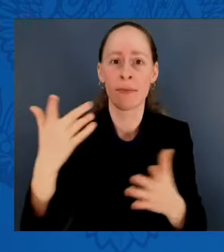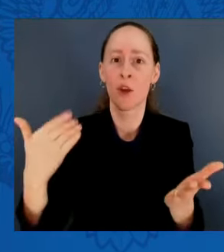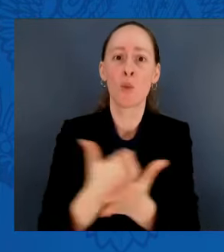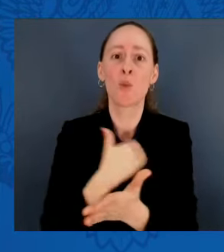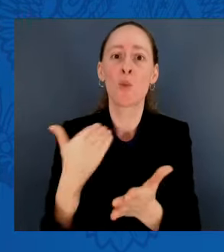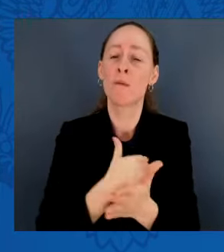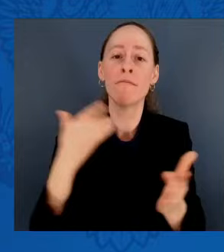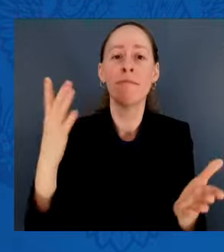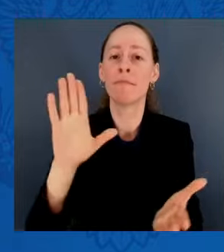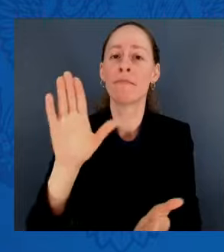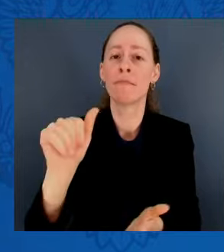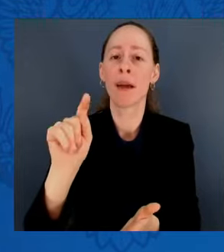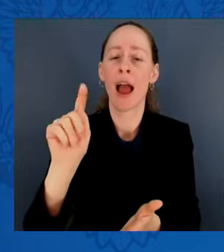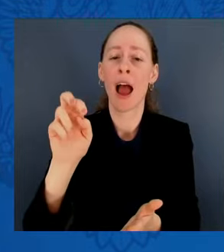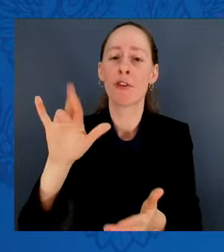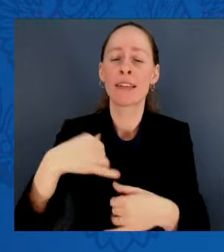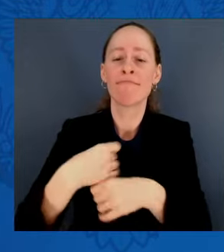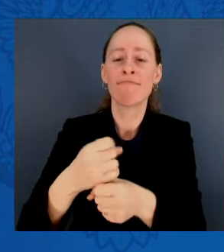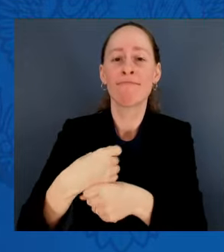time.